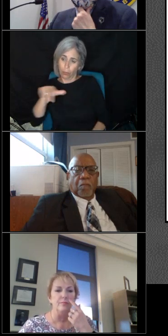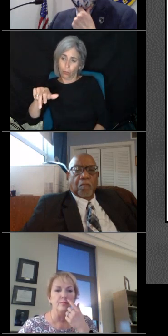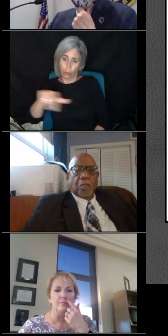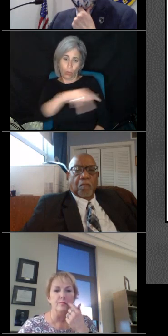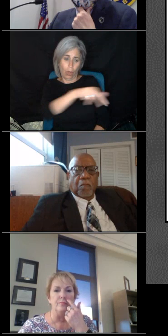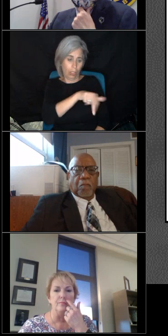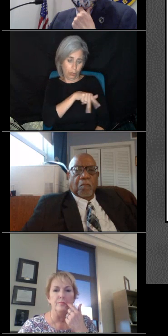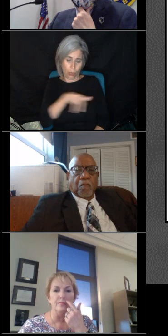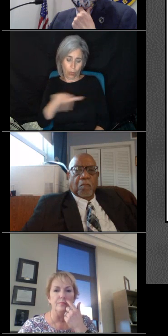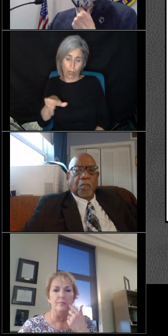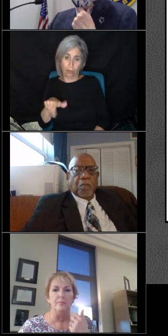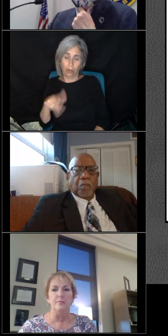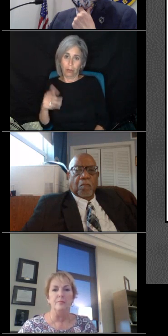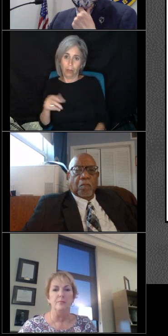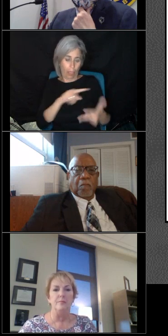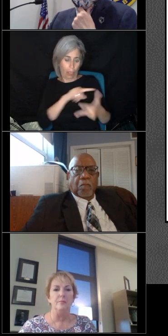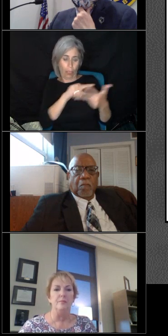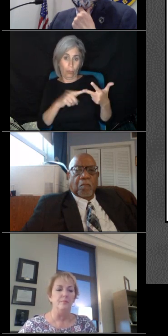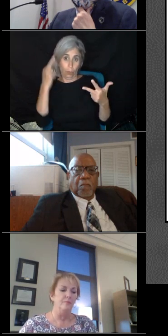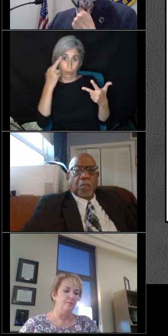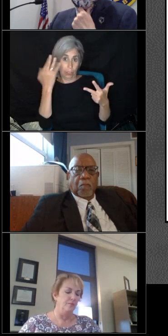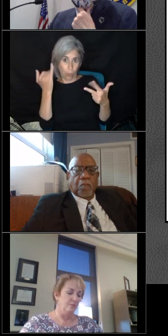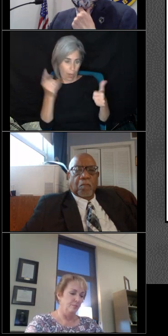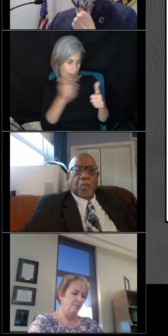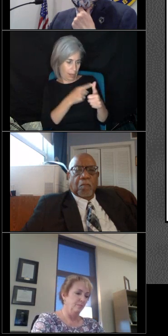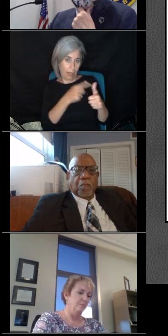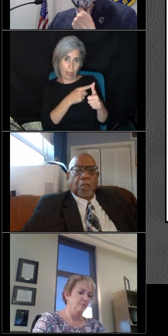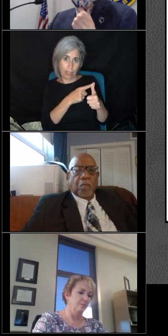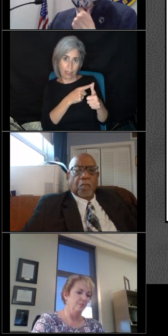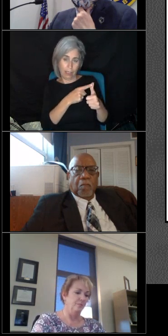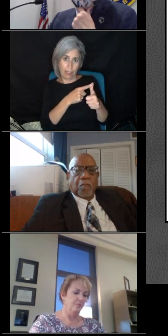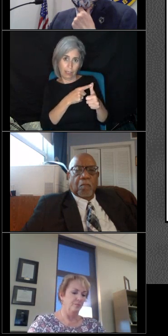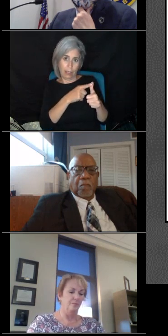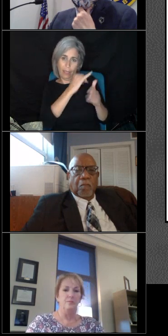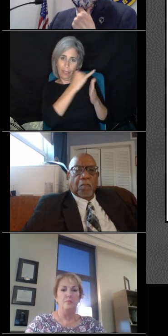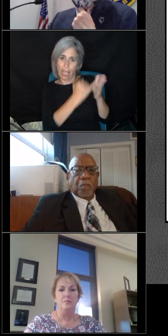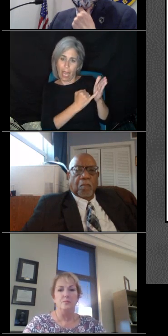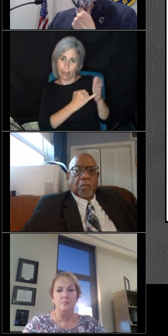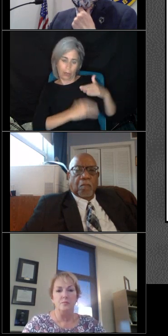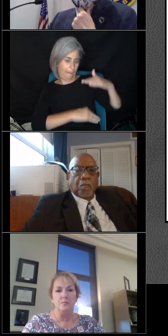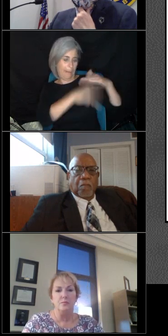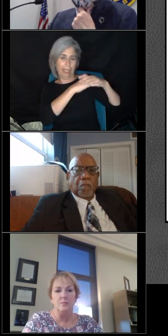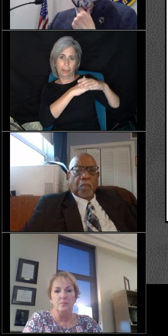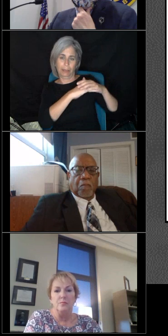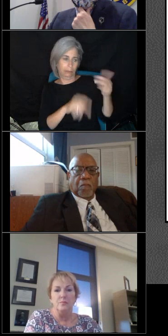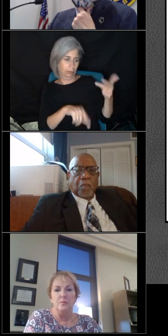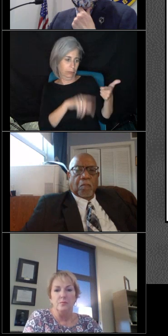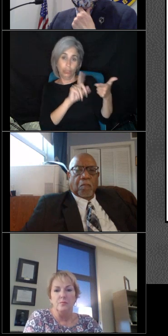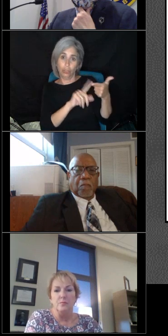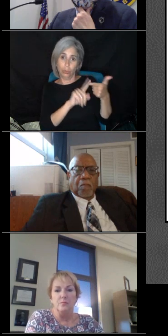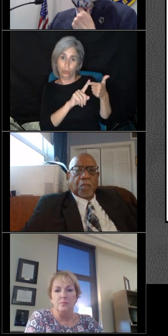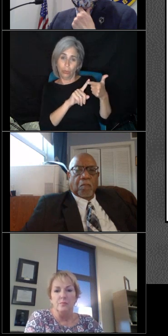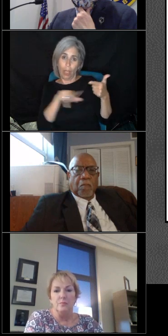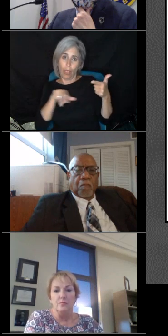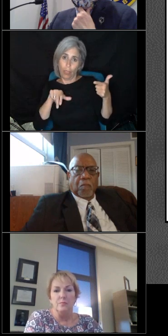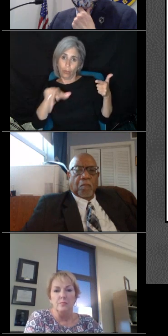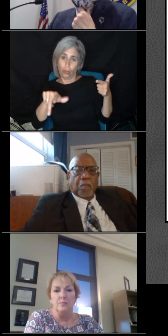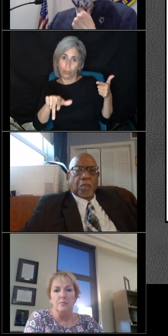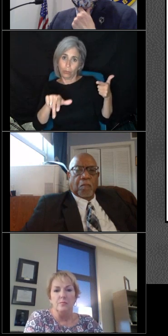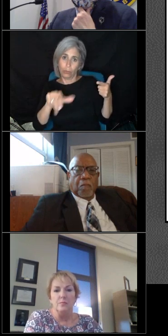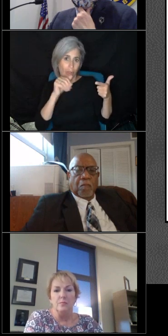for three reasons, really. One, it maximizes the art. Second, it creates the crosswalks that don't